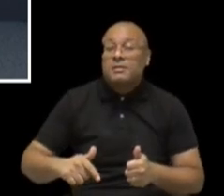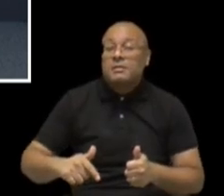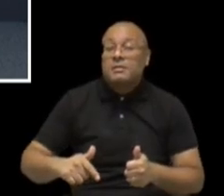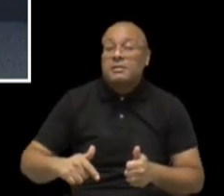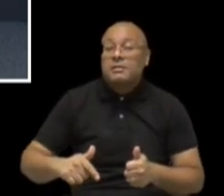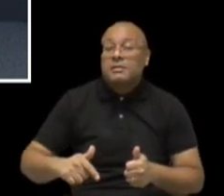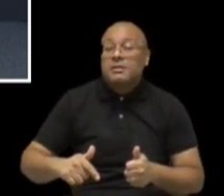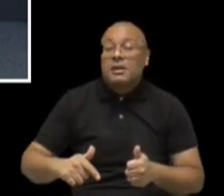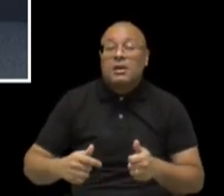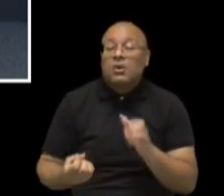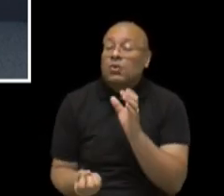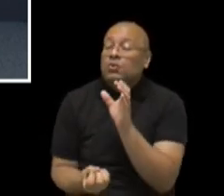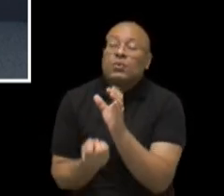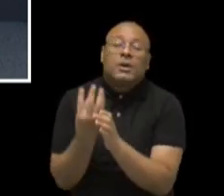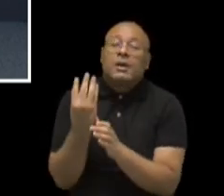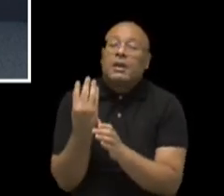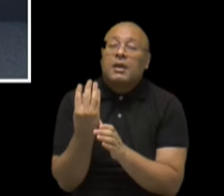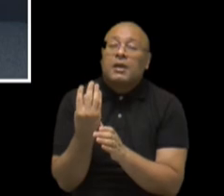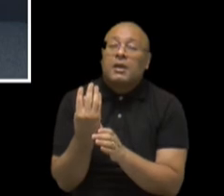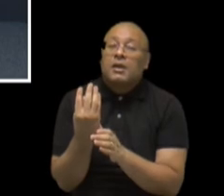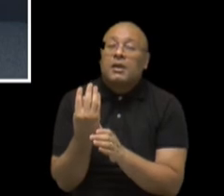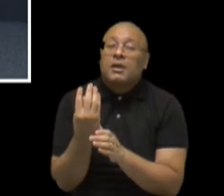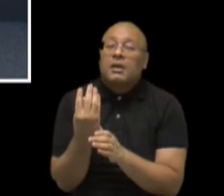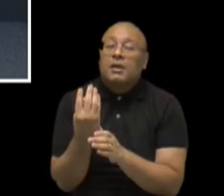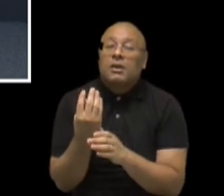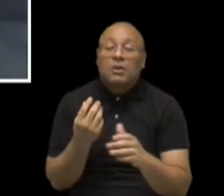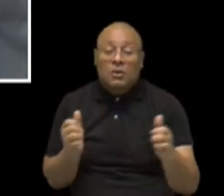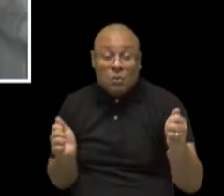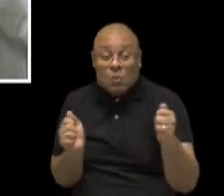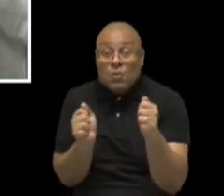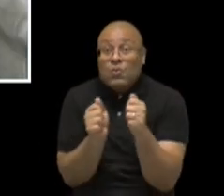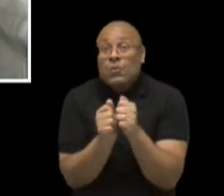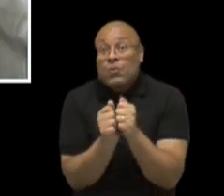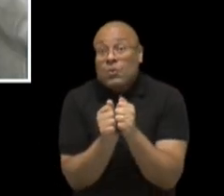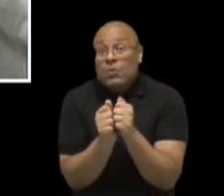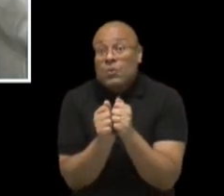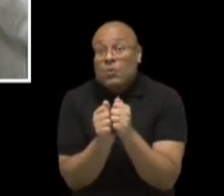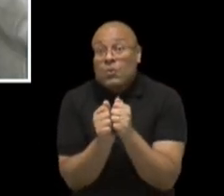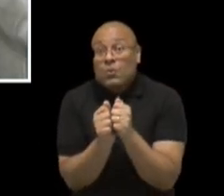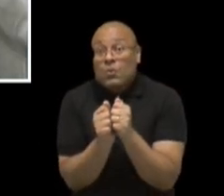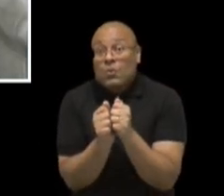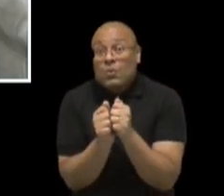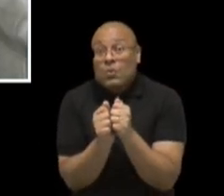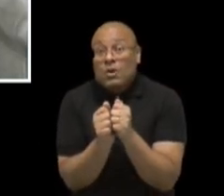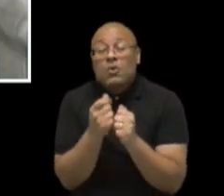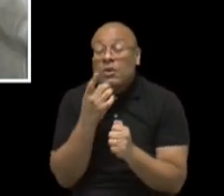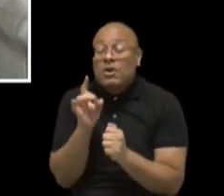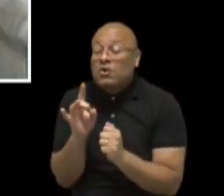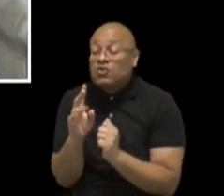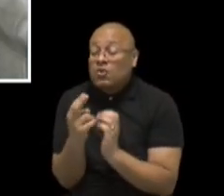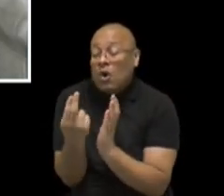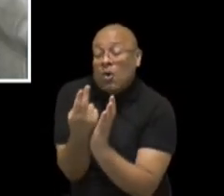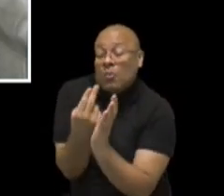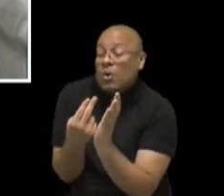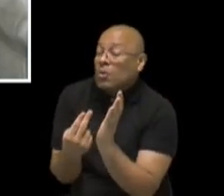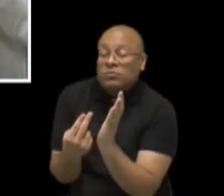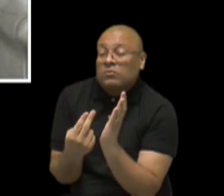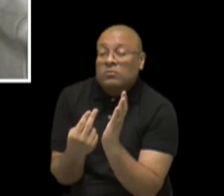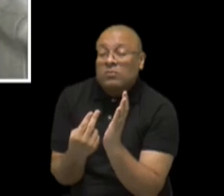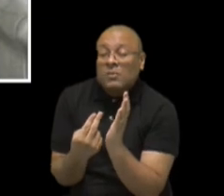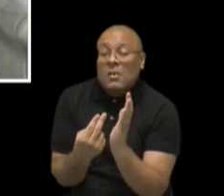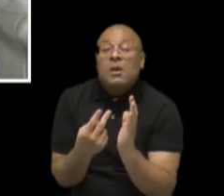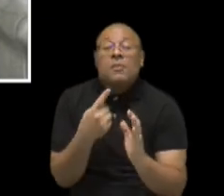And we don't create. We don't create anything from scratch. we take bits